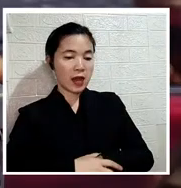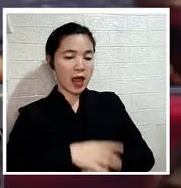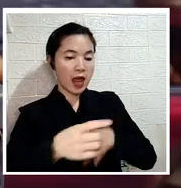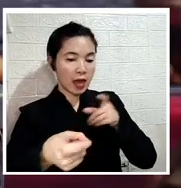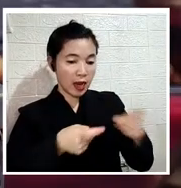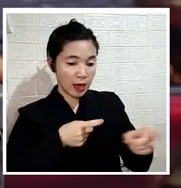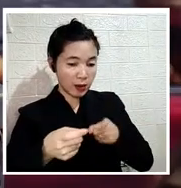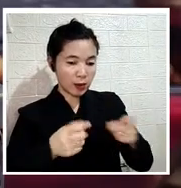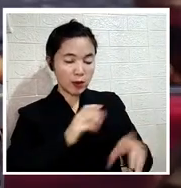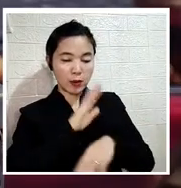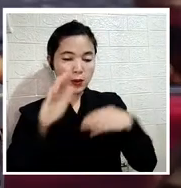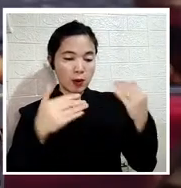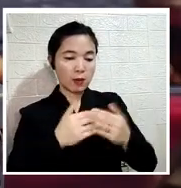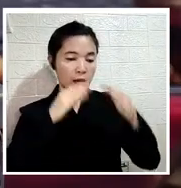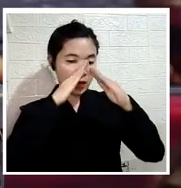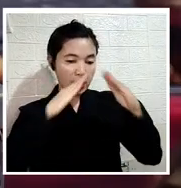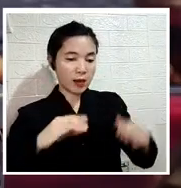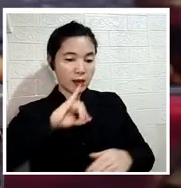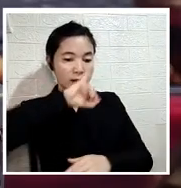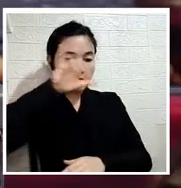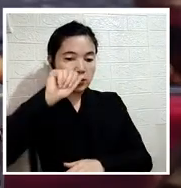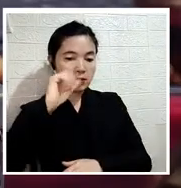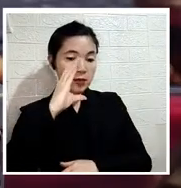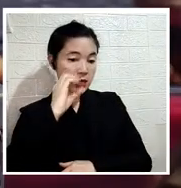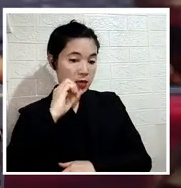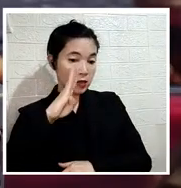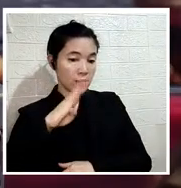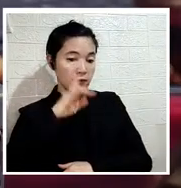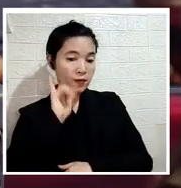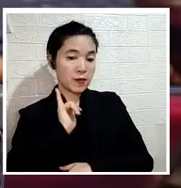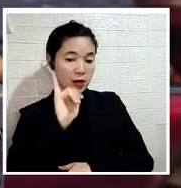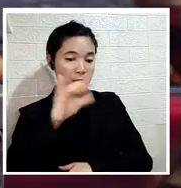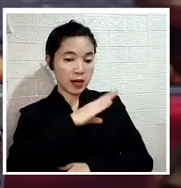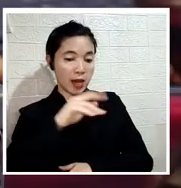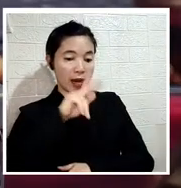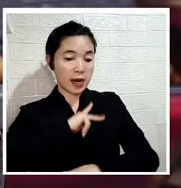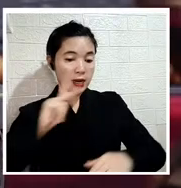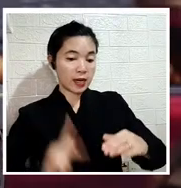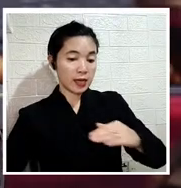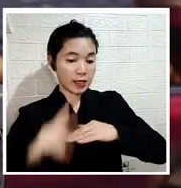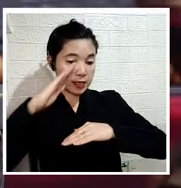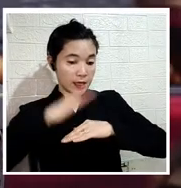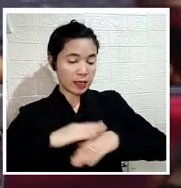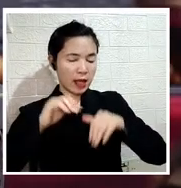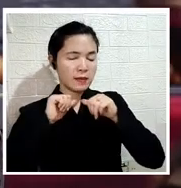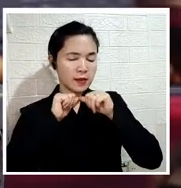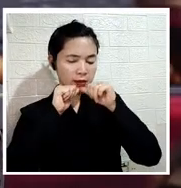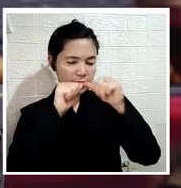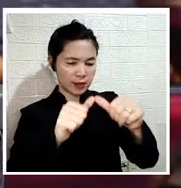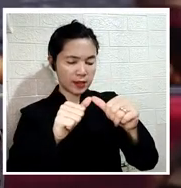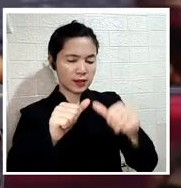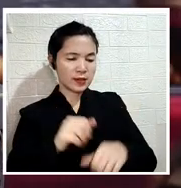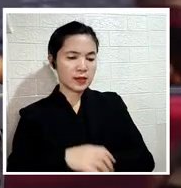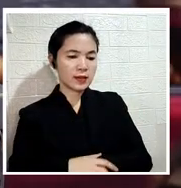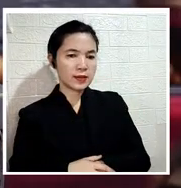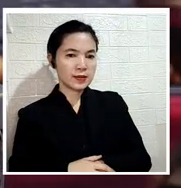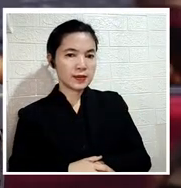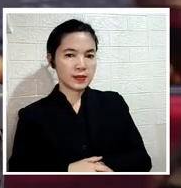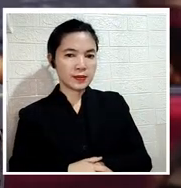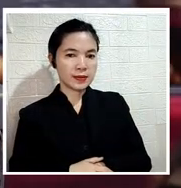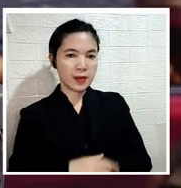the house of Jacob forever, and of his kingdom where there will be no end." But